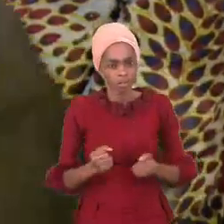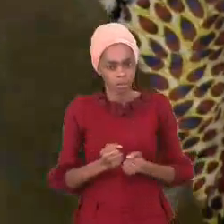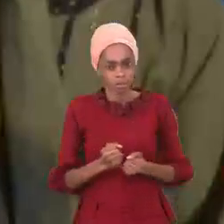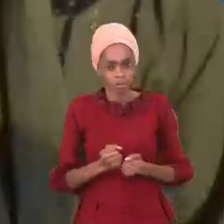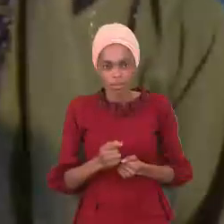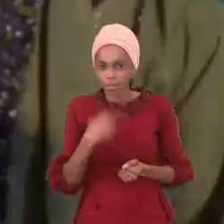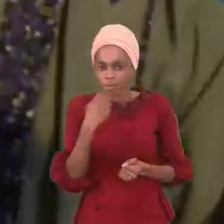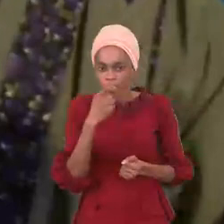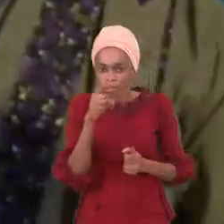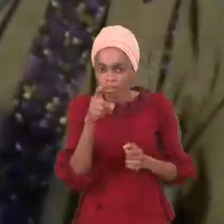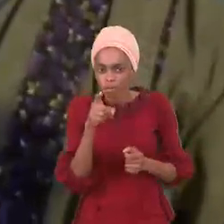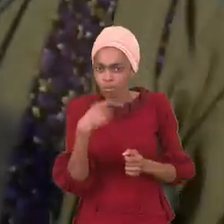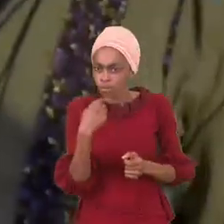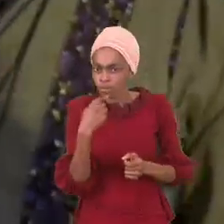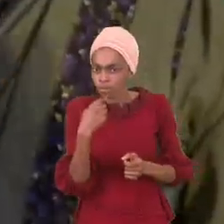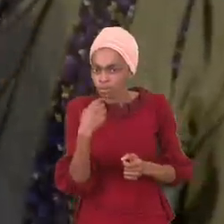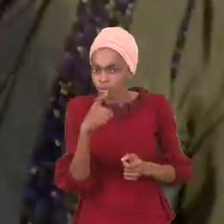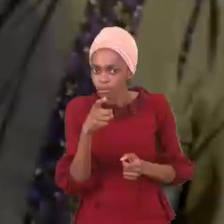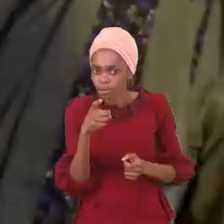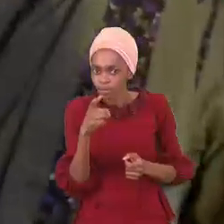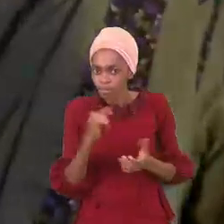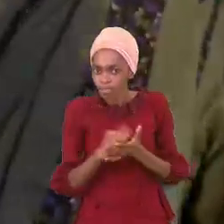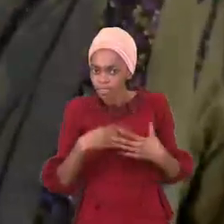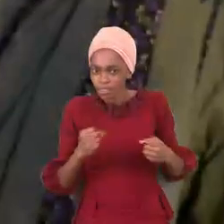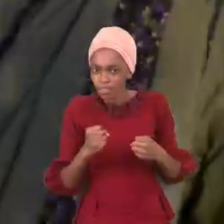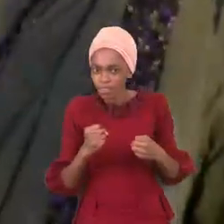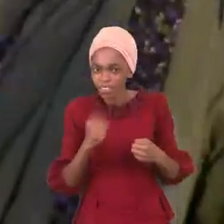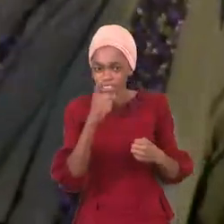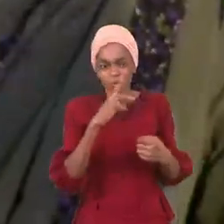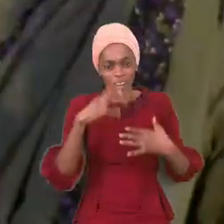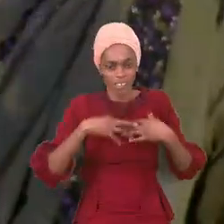You there. The ye. Healed. Healed.